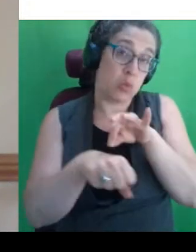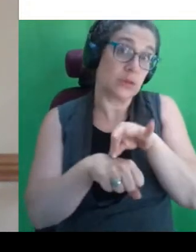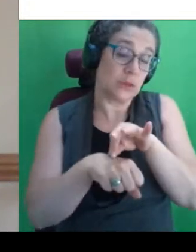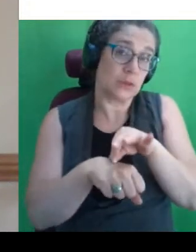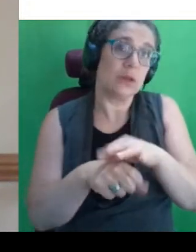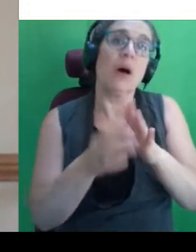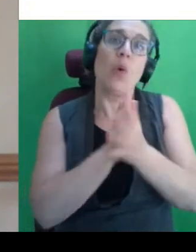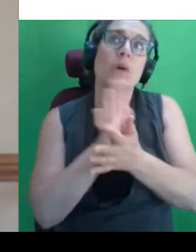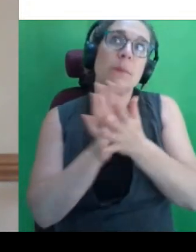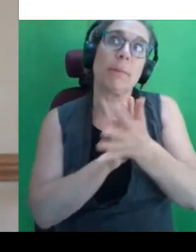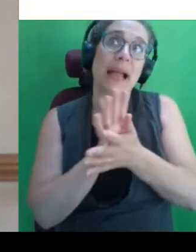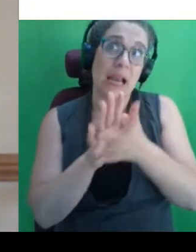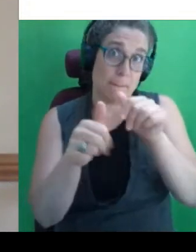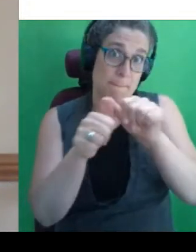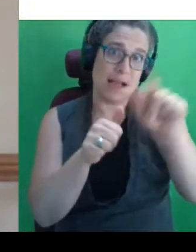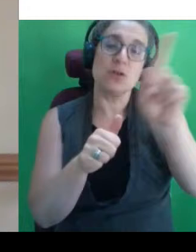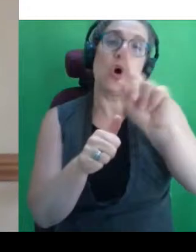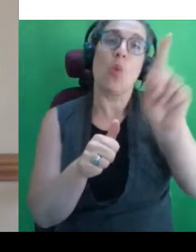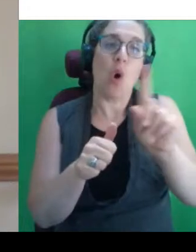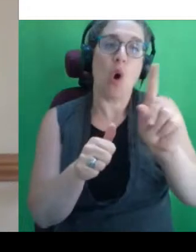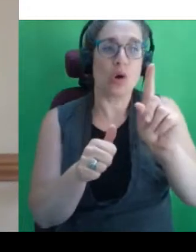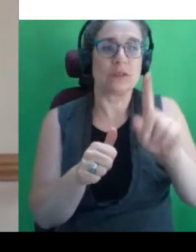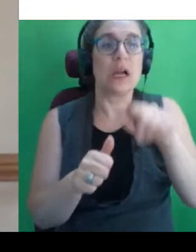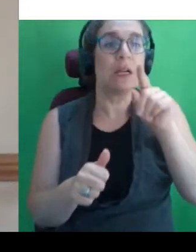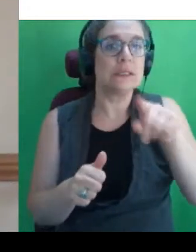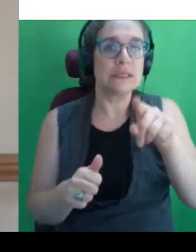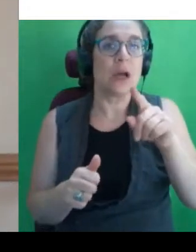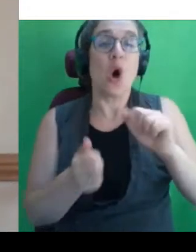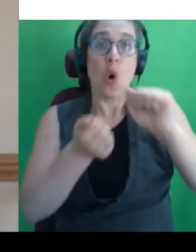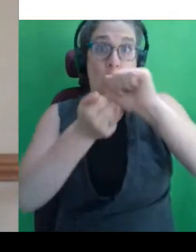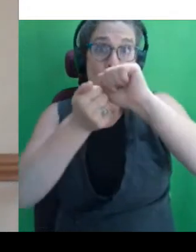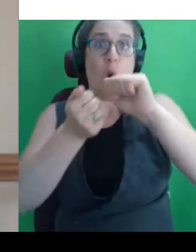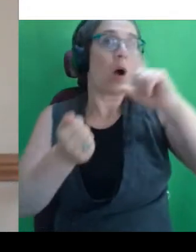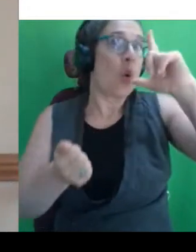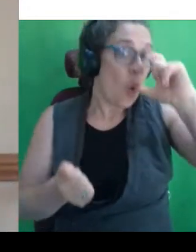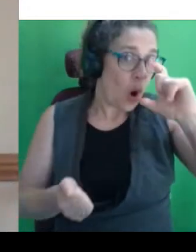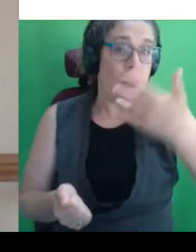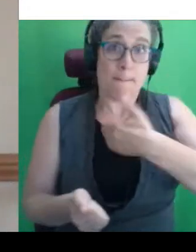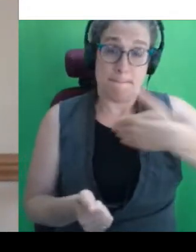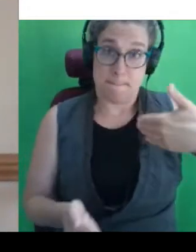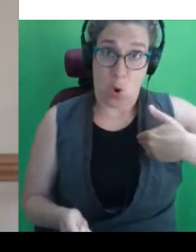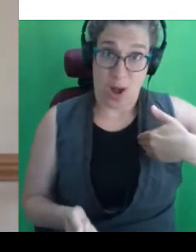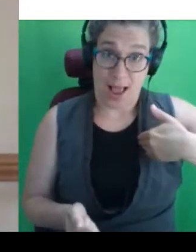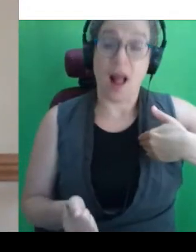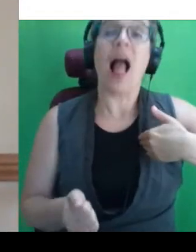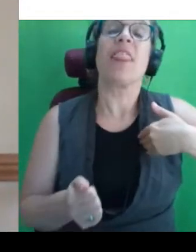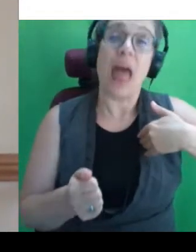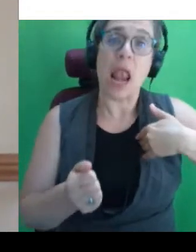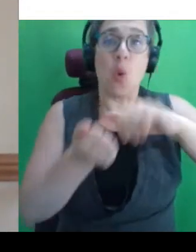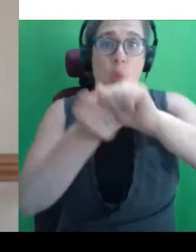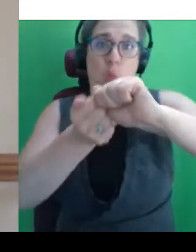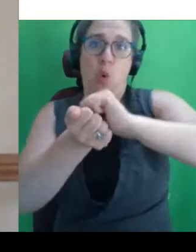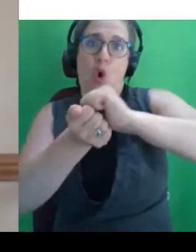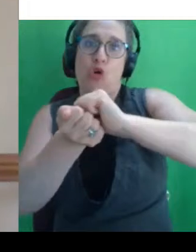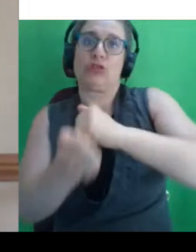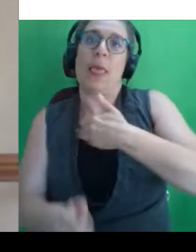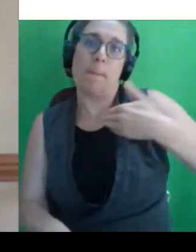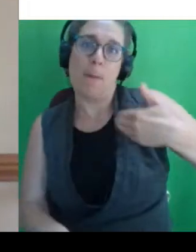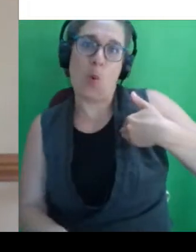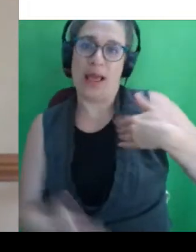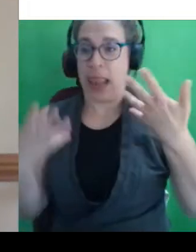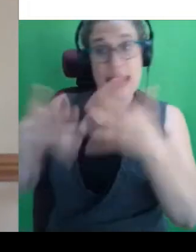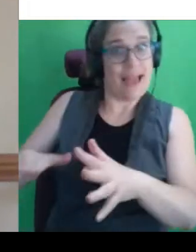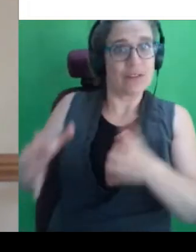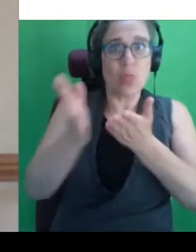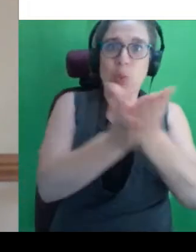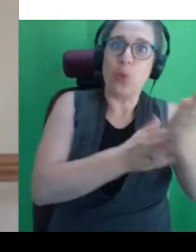patient to do is wash it in the morning after they've had their dose or wash it in the evening. Spacers need to be replaced annually, and